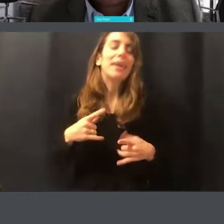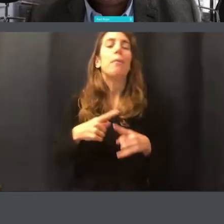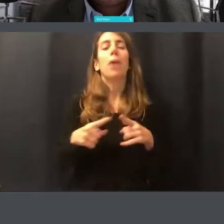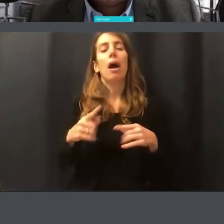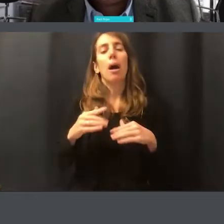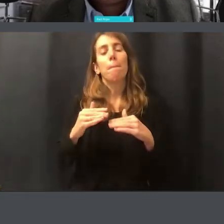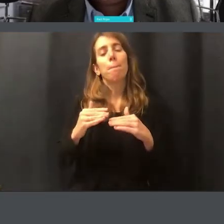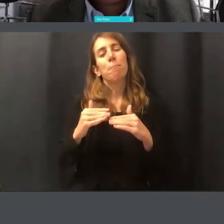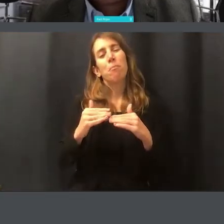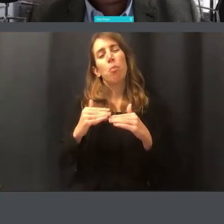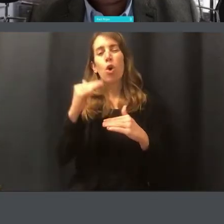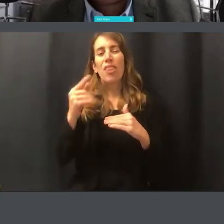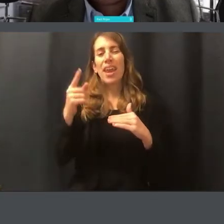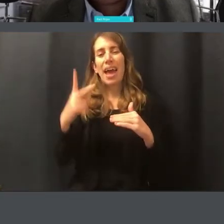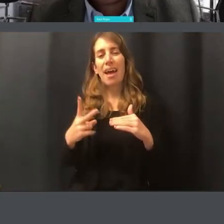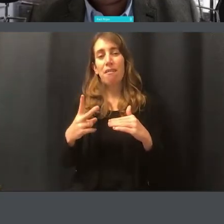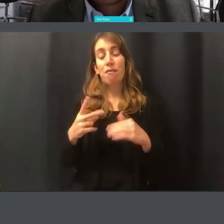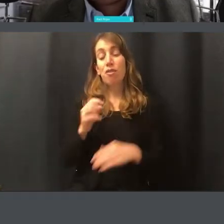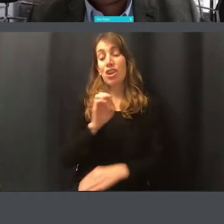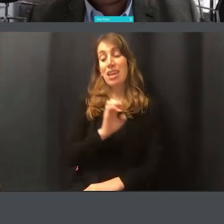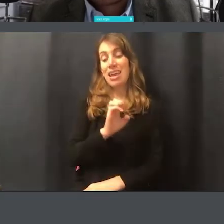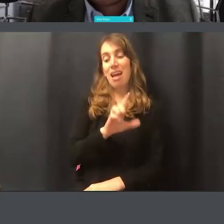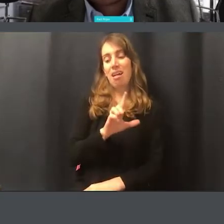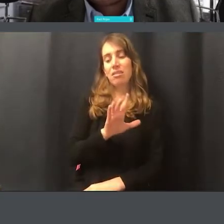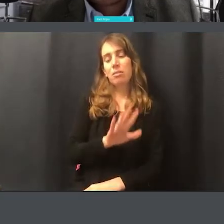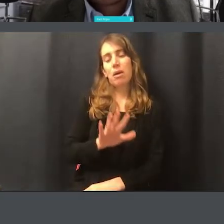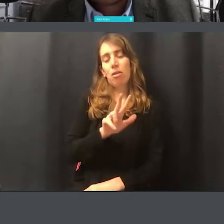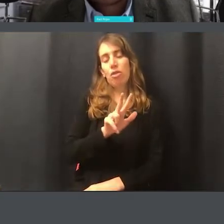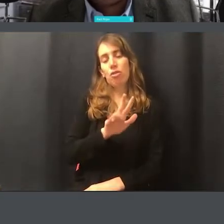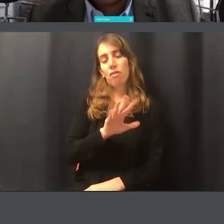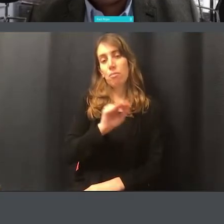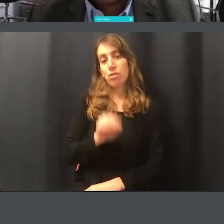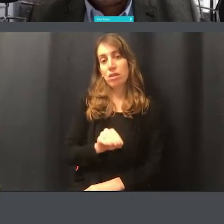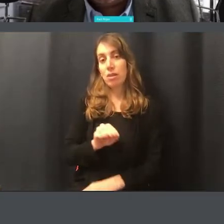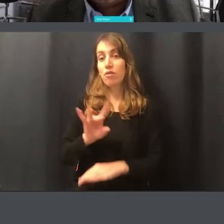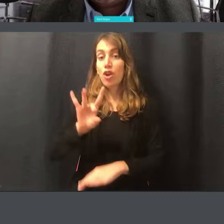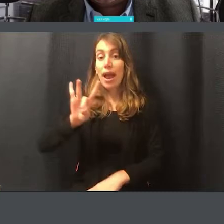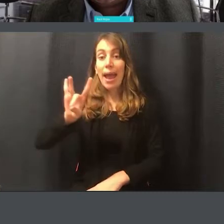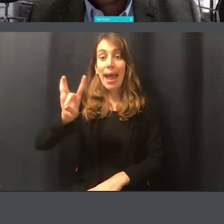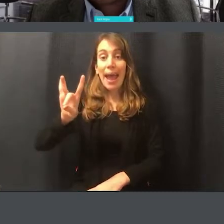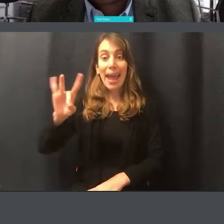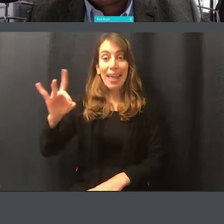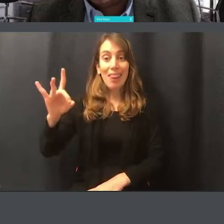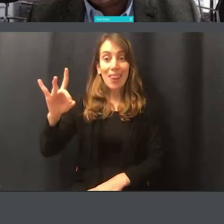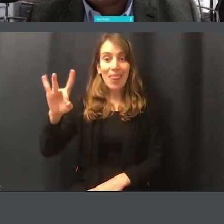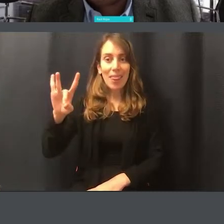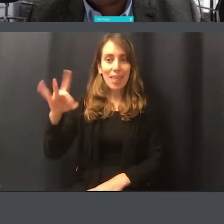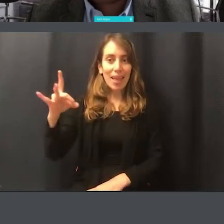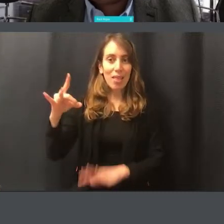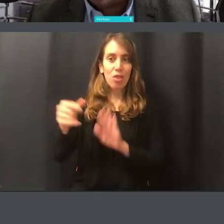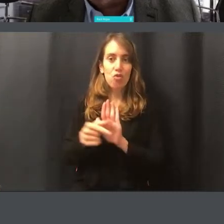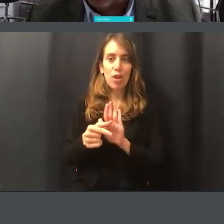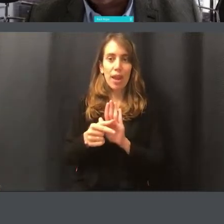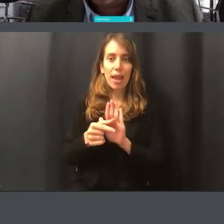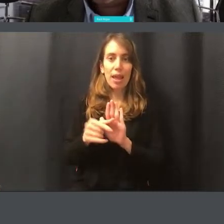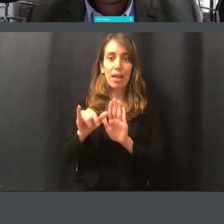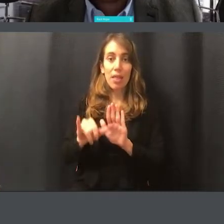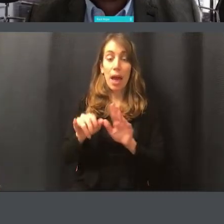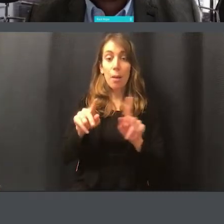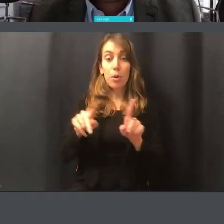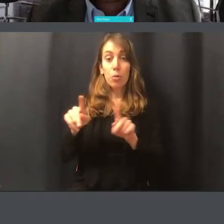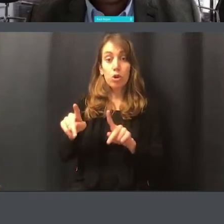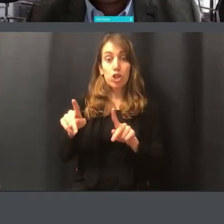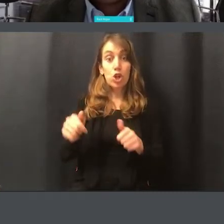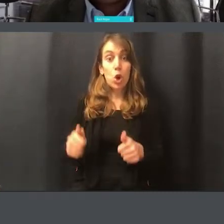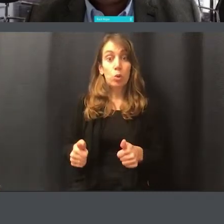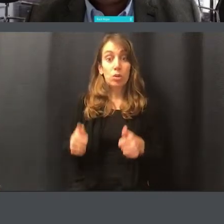half are, but ELs, it's about 35%. And then when we look at 8th graders, this proportion goes up, which is good. That's what